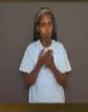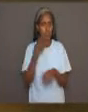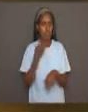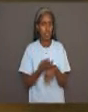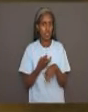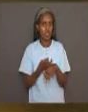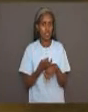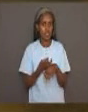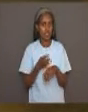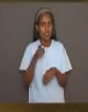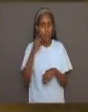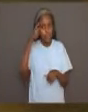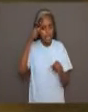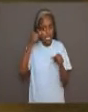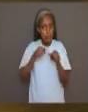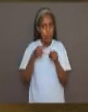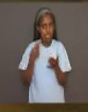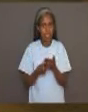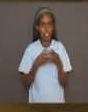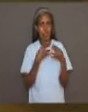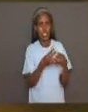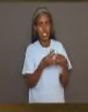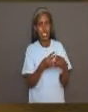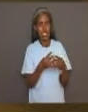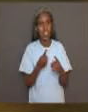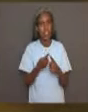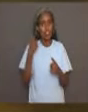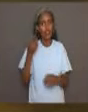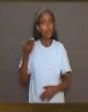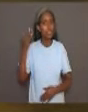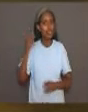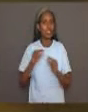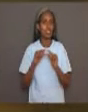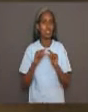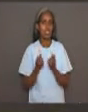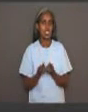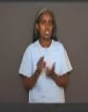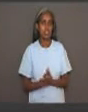difficult, as you remember this material from previous grades.